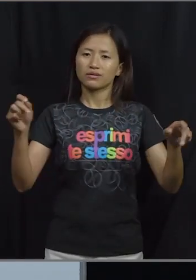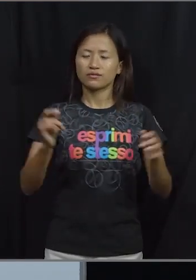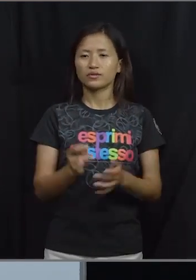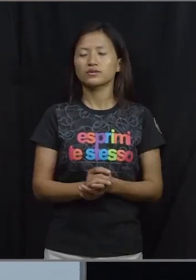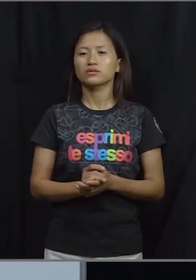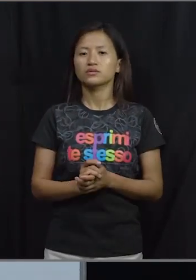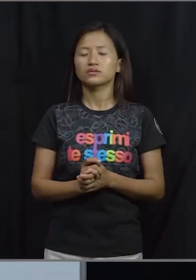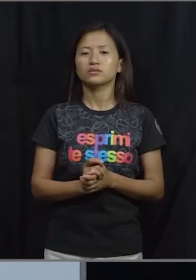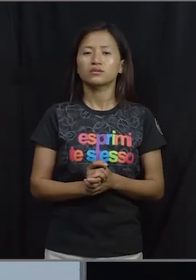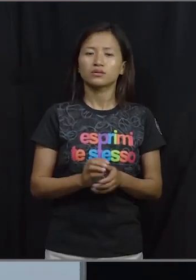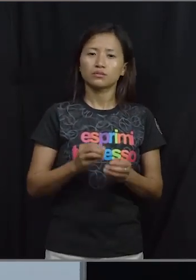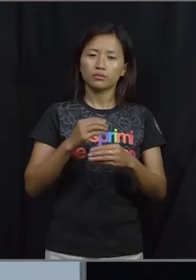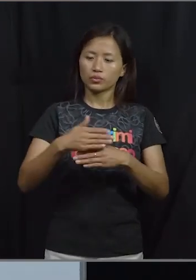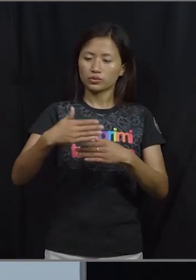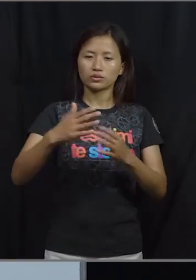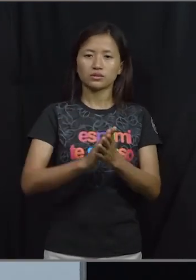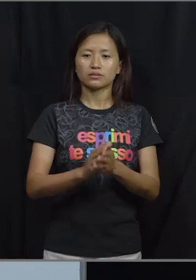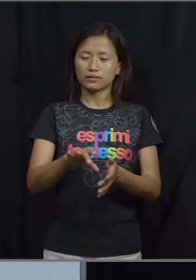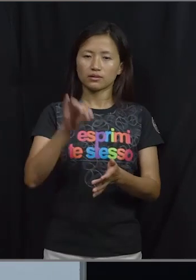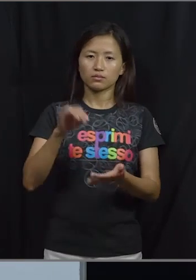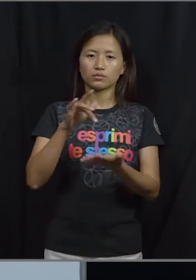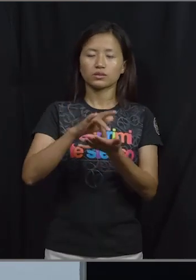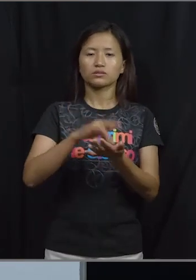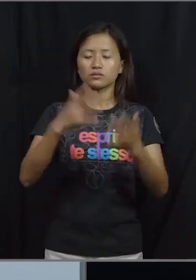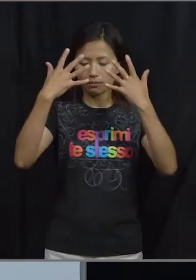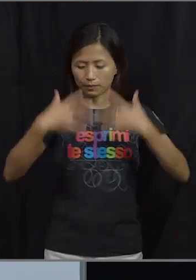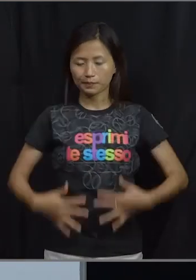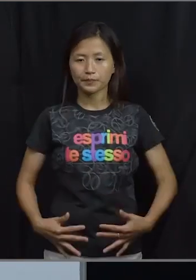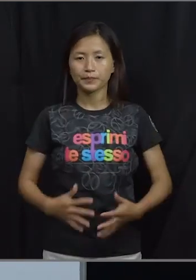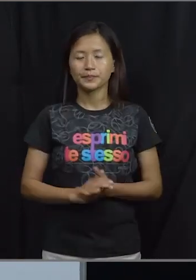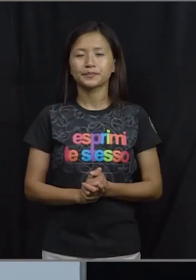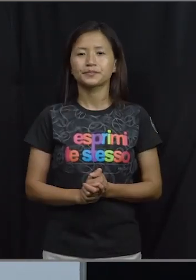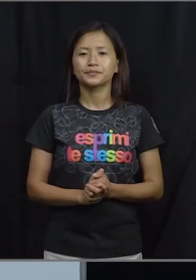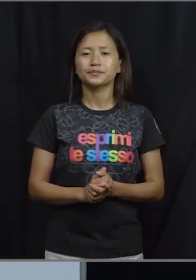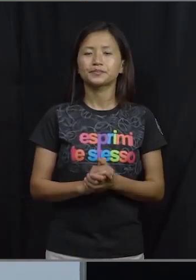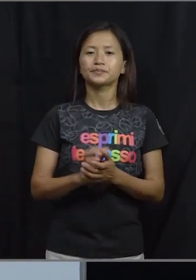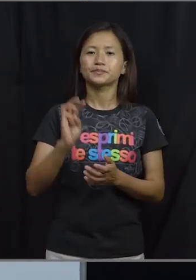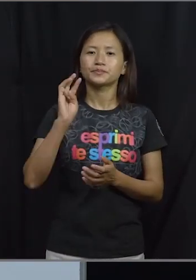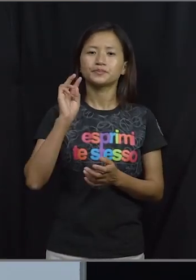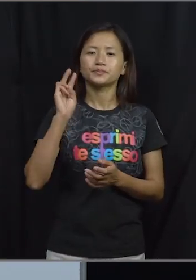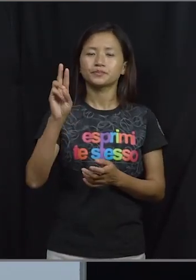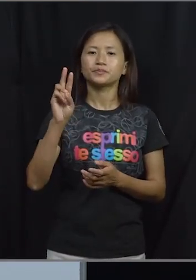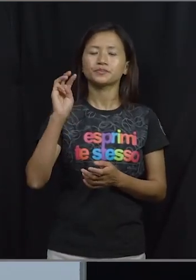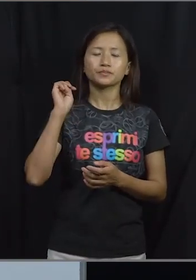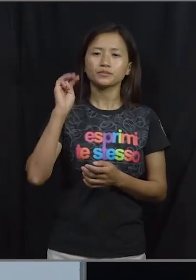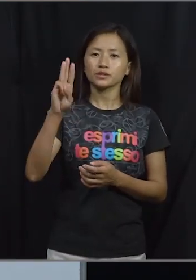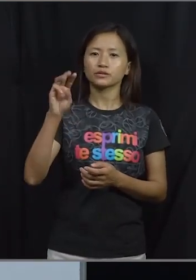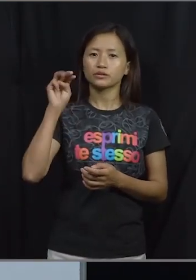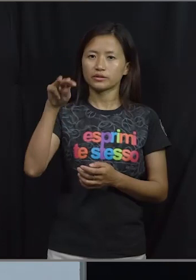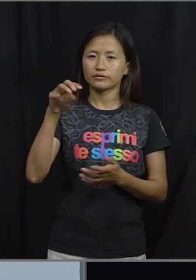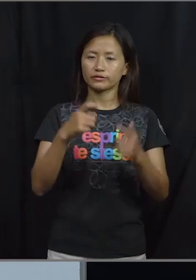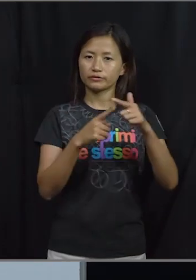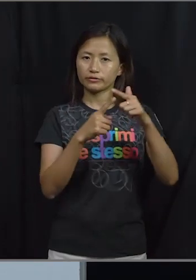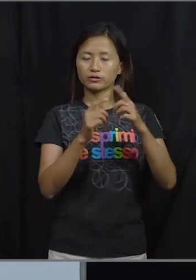differences or fertilization process that are taking place in the body. So 300 trillion is quite a lot, isn't